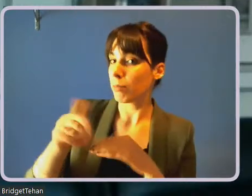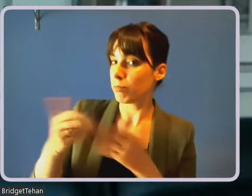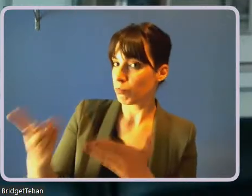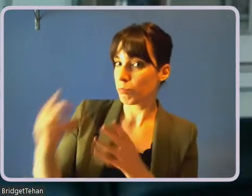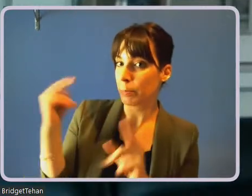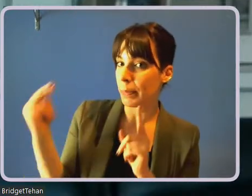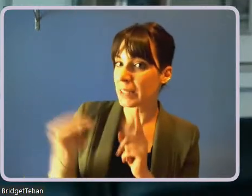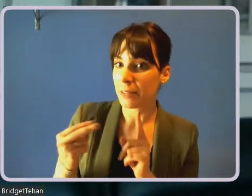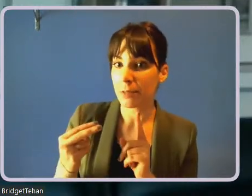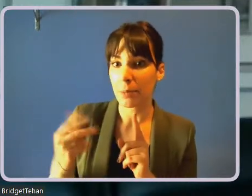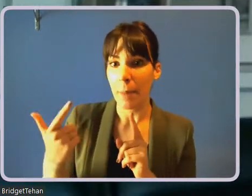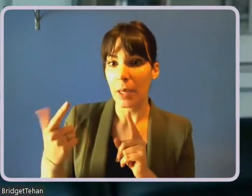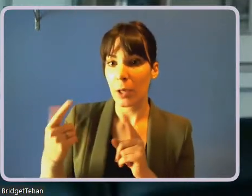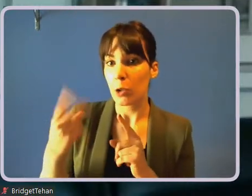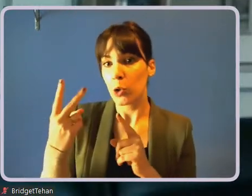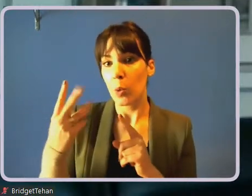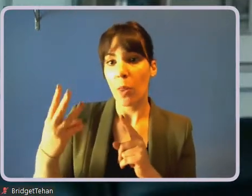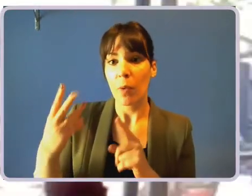quick wins.